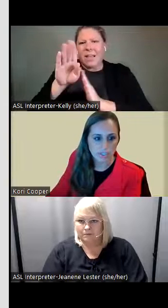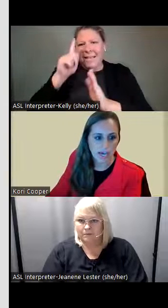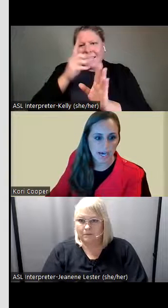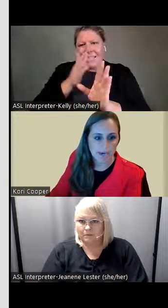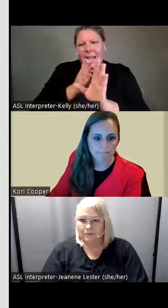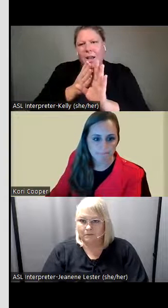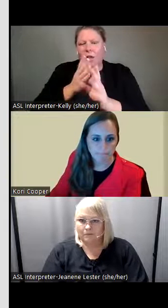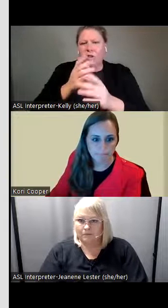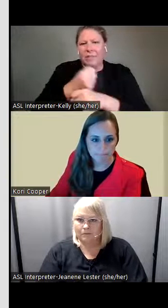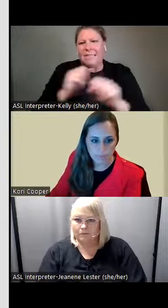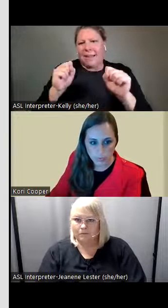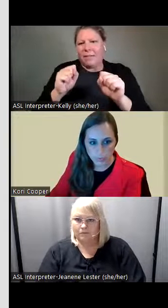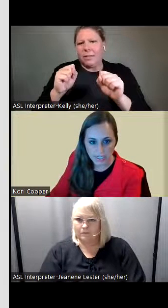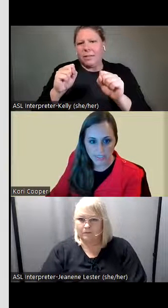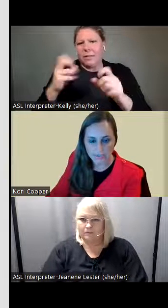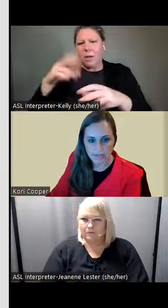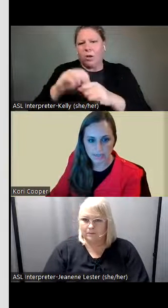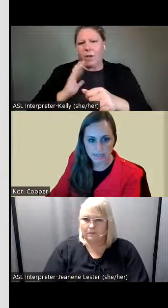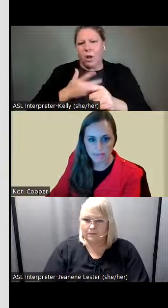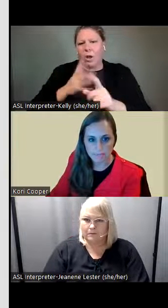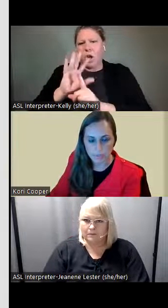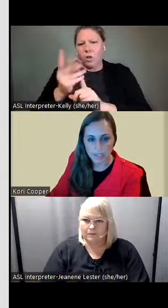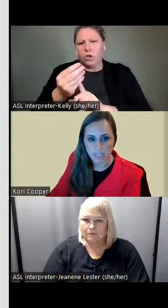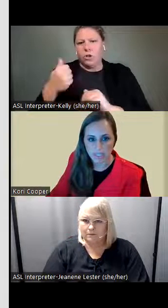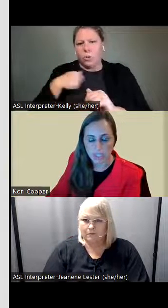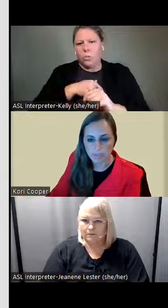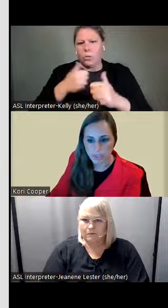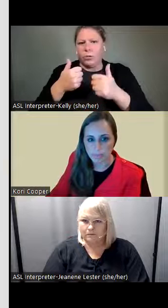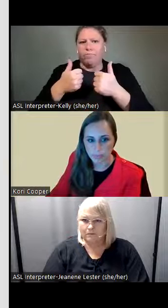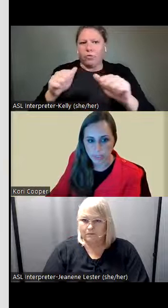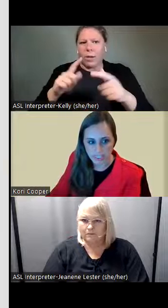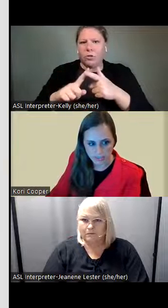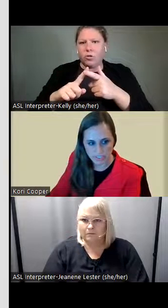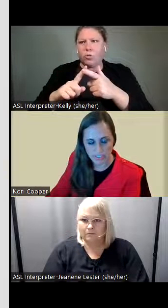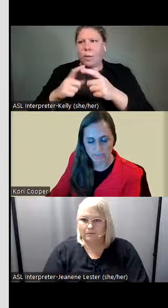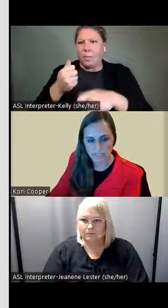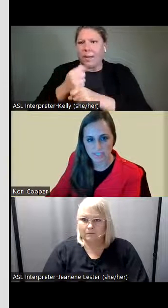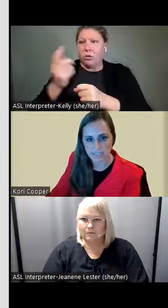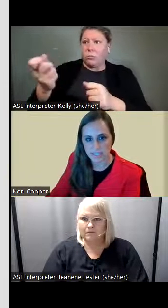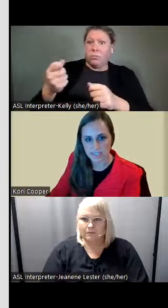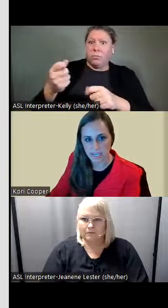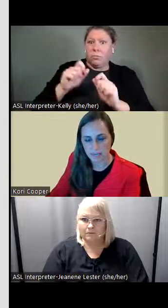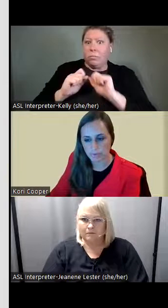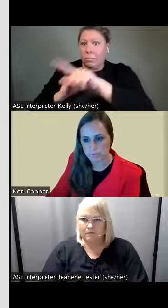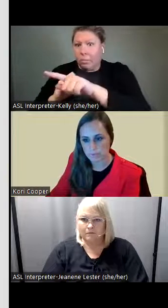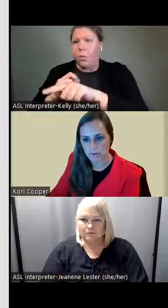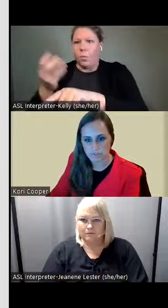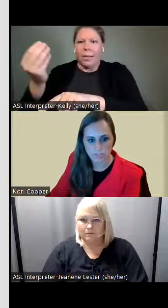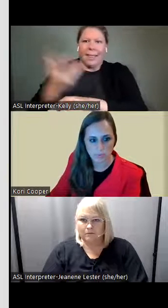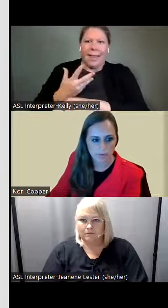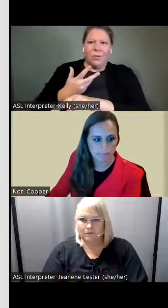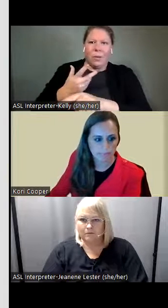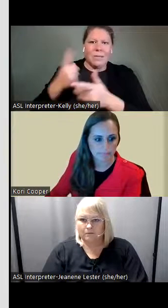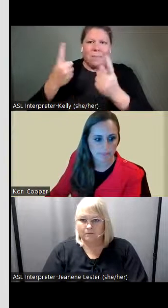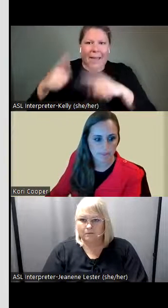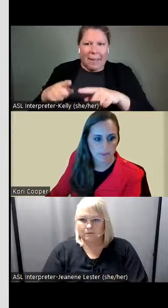culture. So we're trying to really the closed loop communication you'll see in a couple of slides as a guiding principle of ours in this